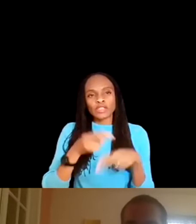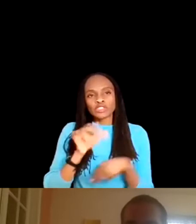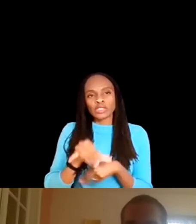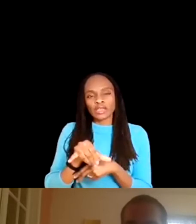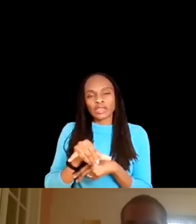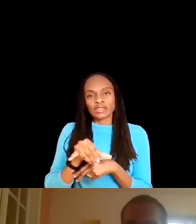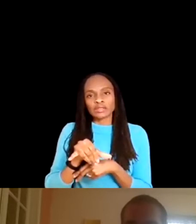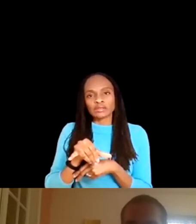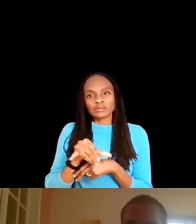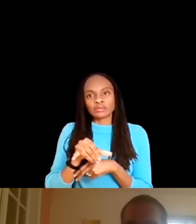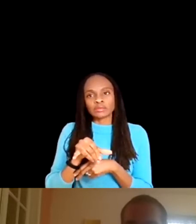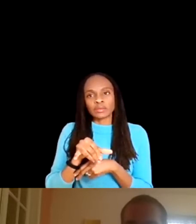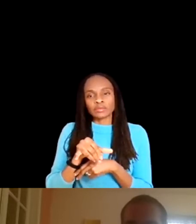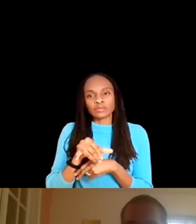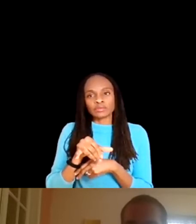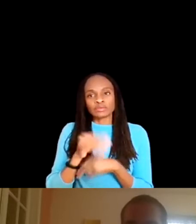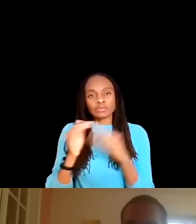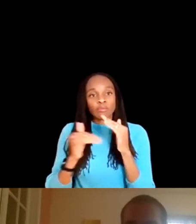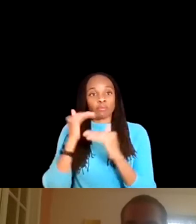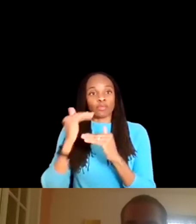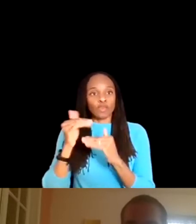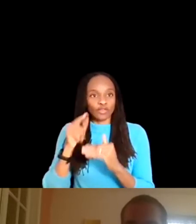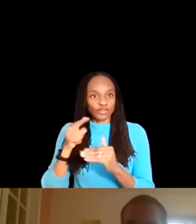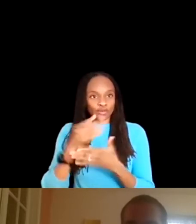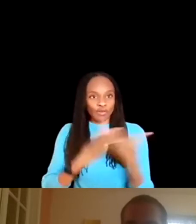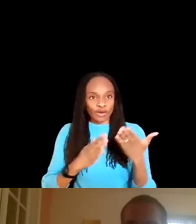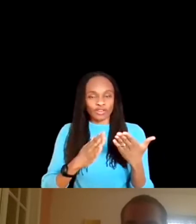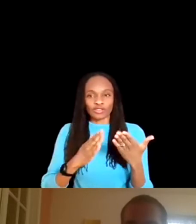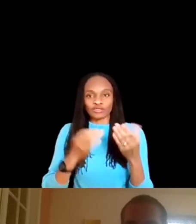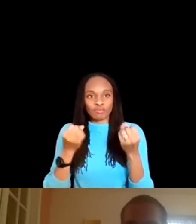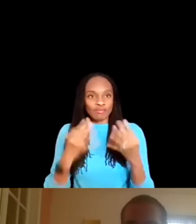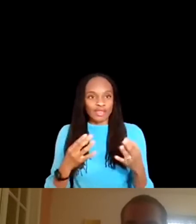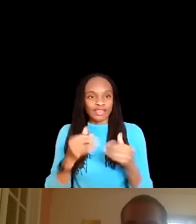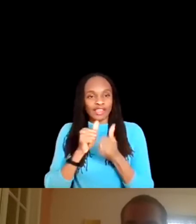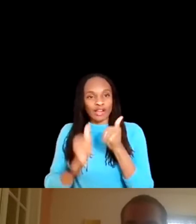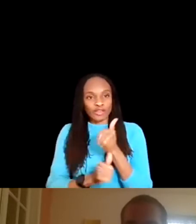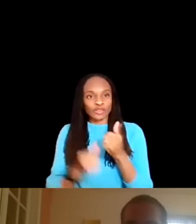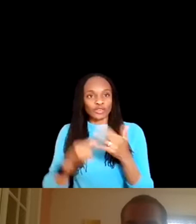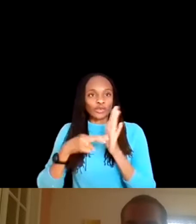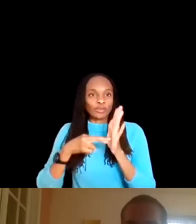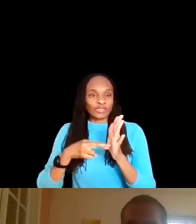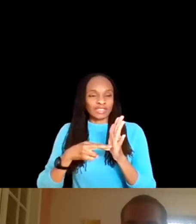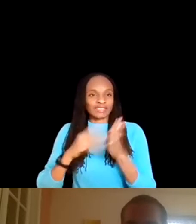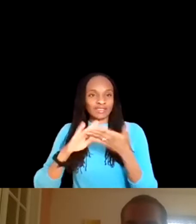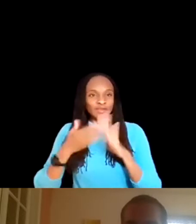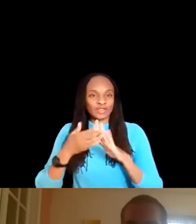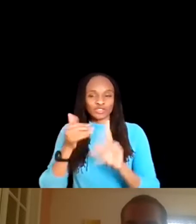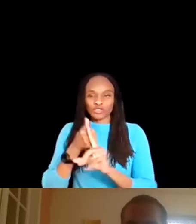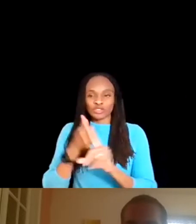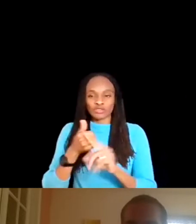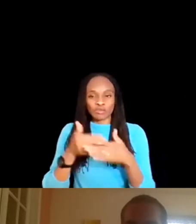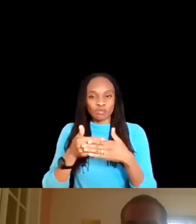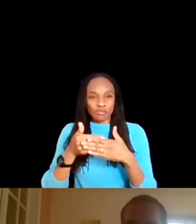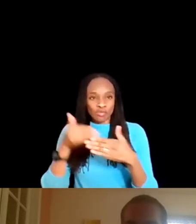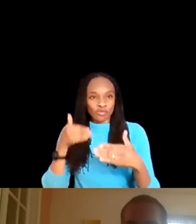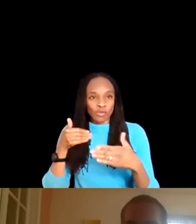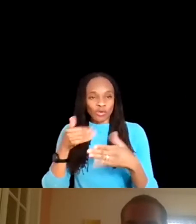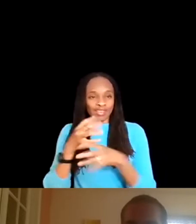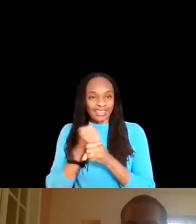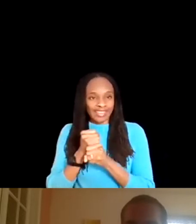you know, beyond being a part of so many different underrepresented communities yourself, prior to gaining a